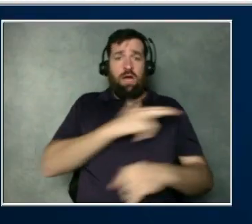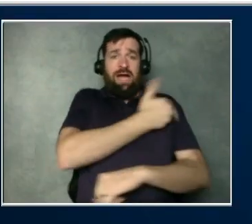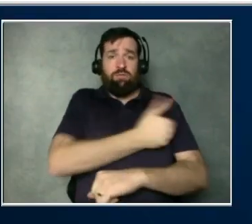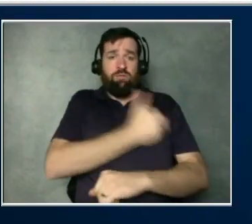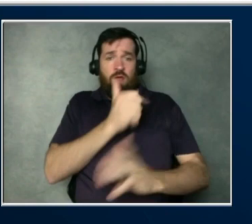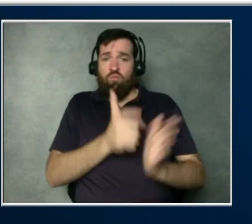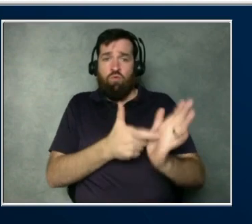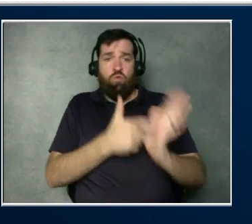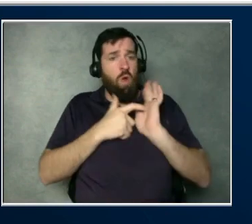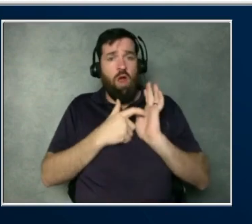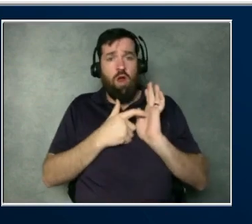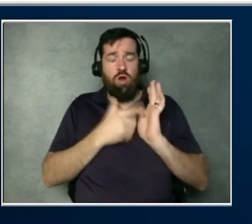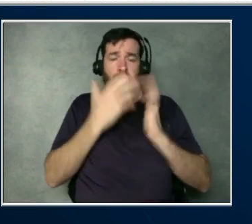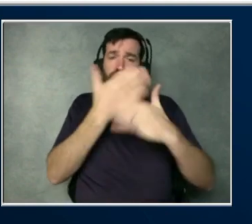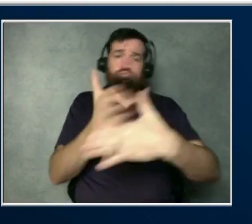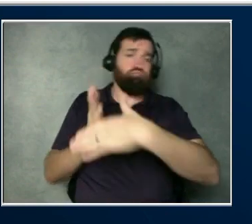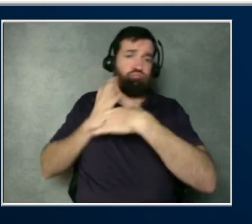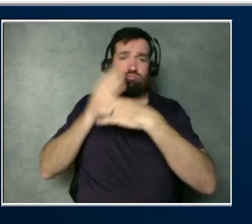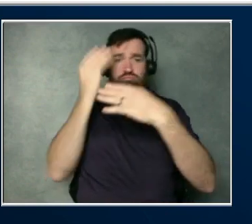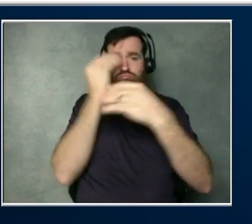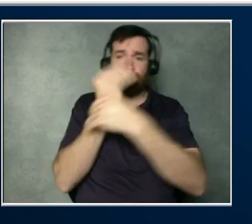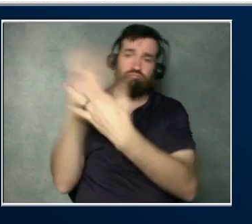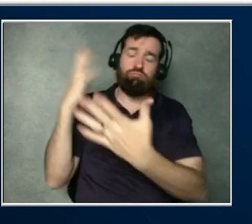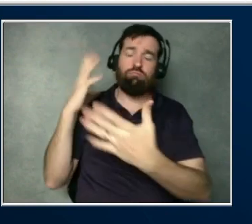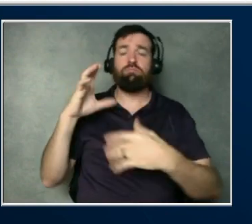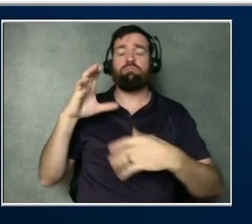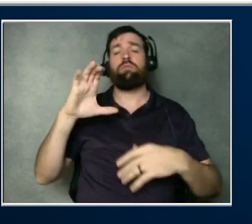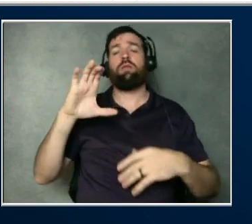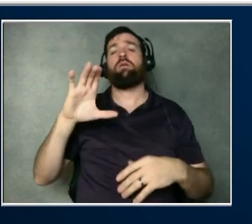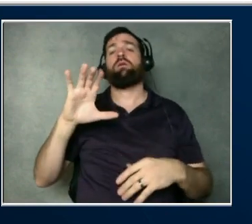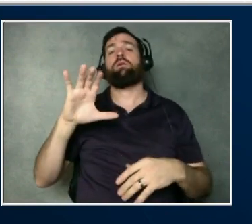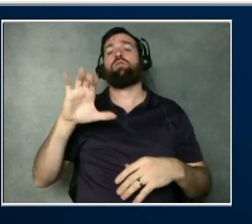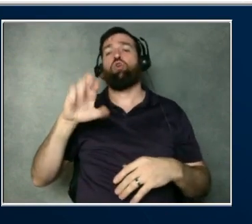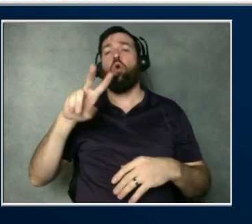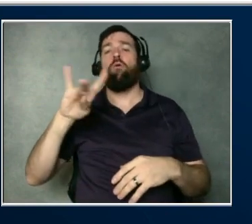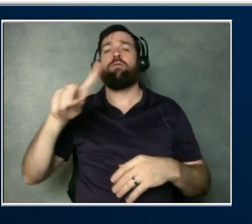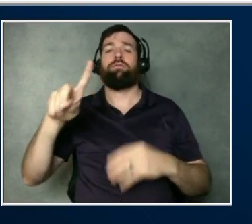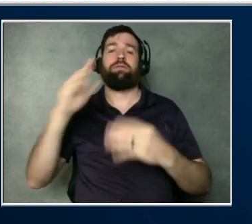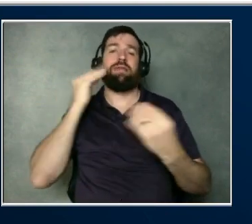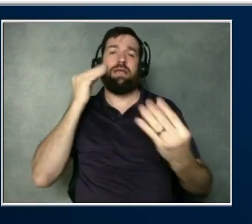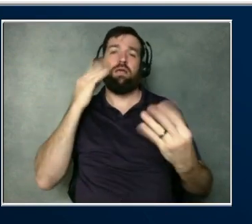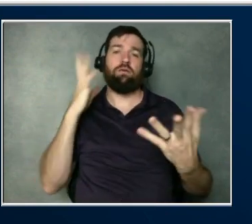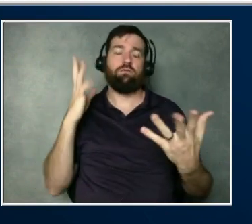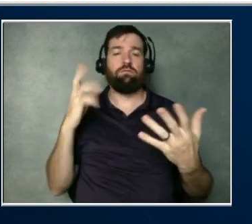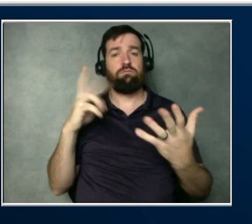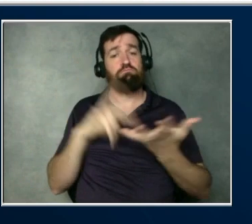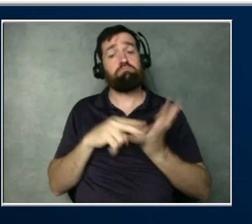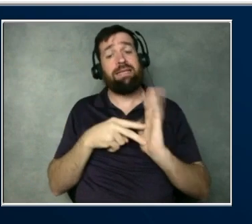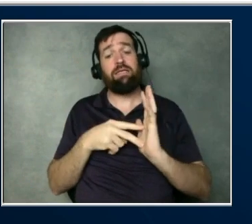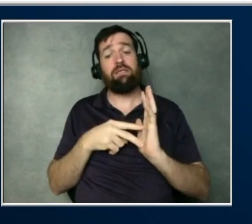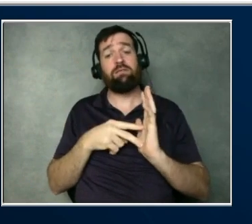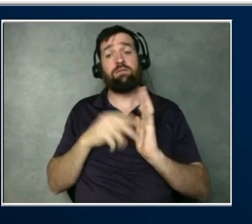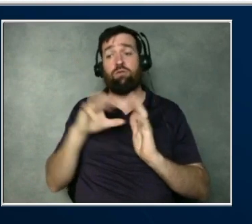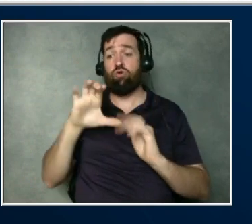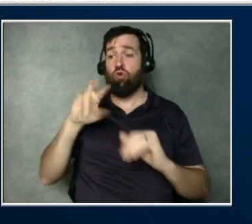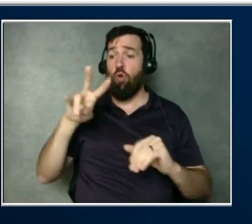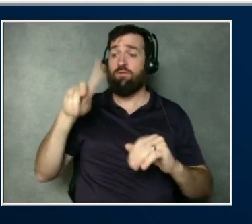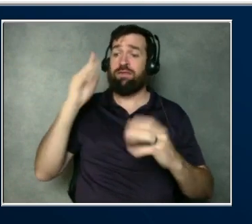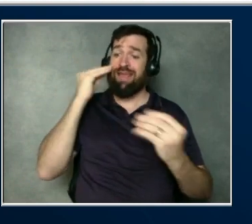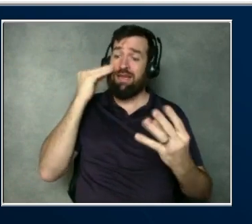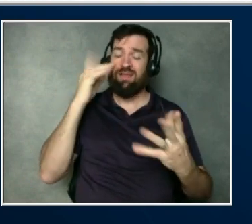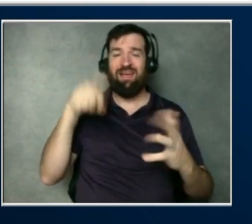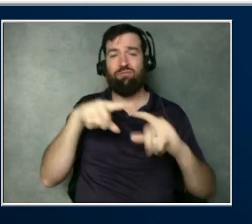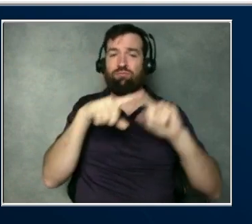and share COVID data with CMS, the Center for Medicaid and Medicare Services, which means COVID surveillance will have to rely on the old CDC